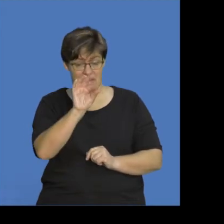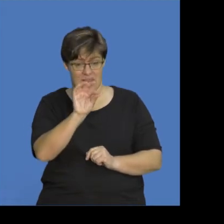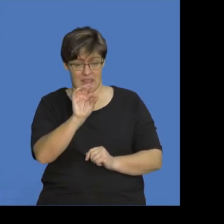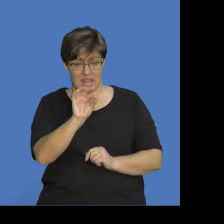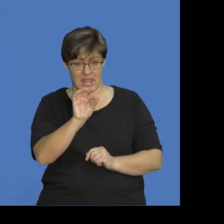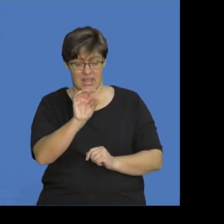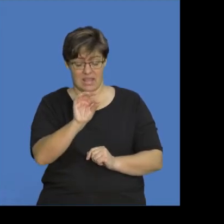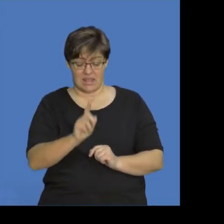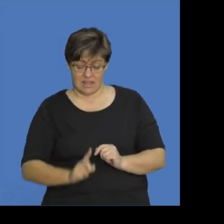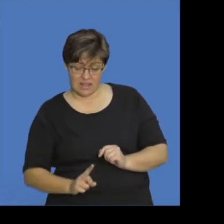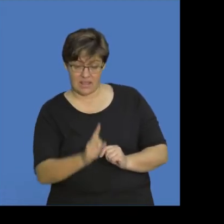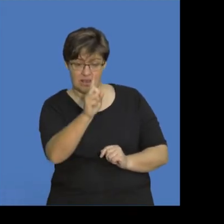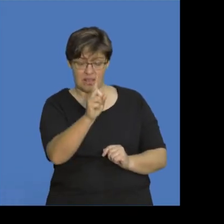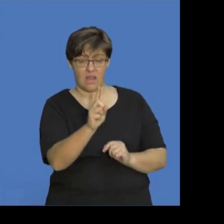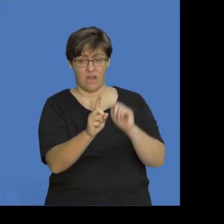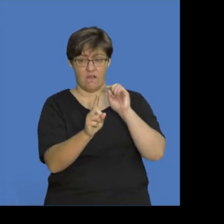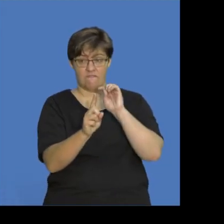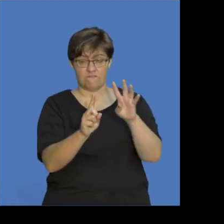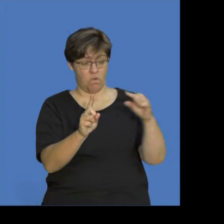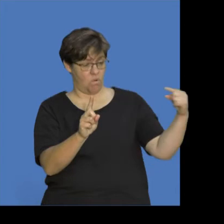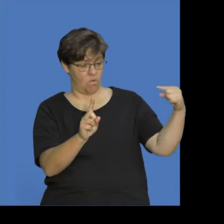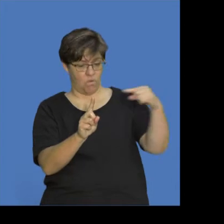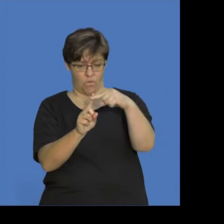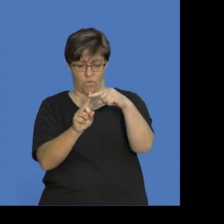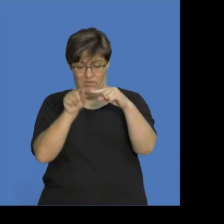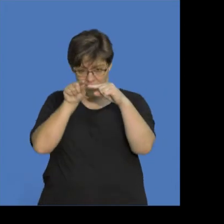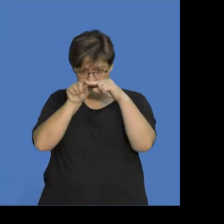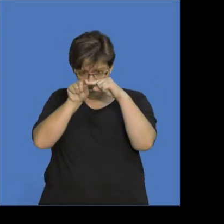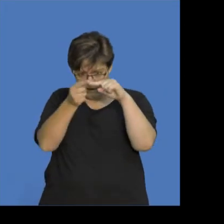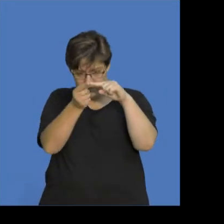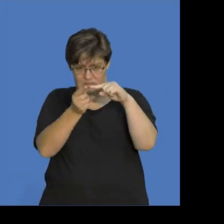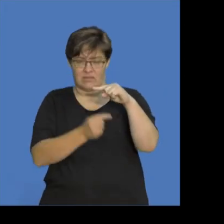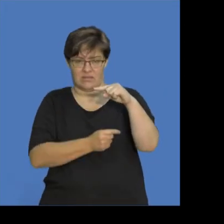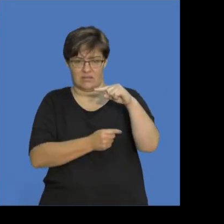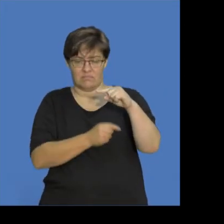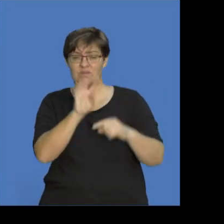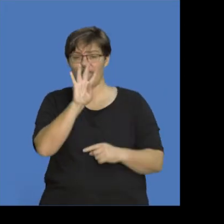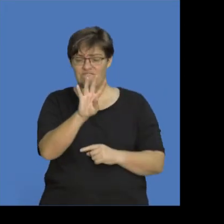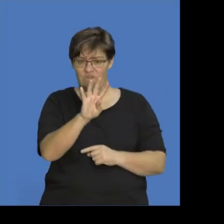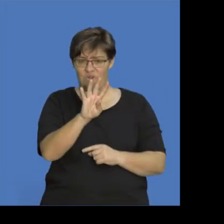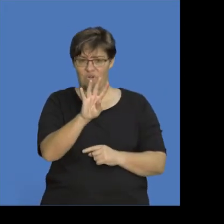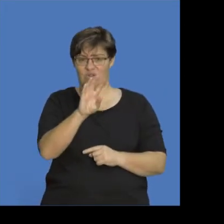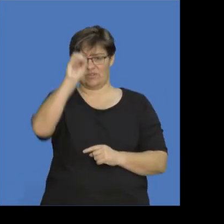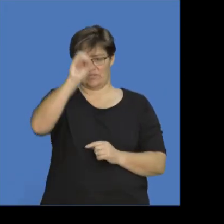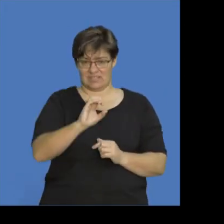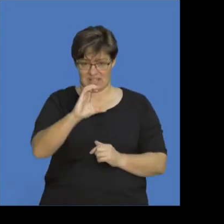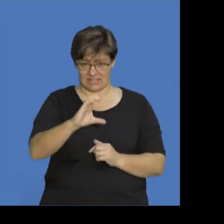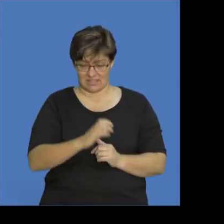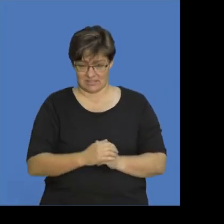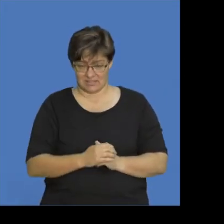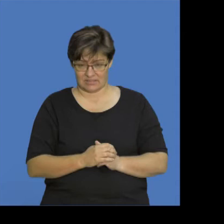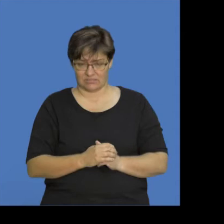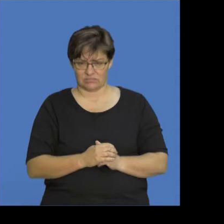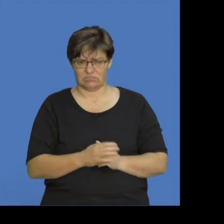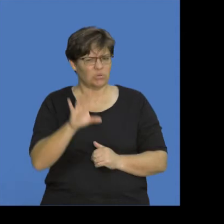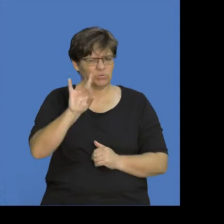So for Monday, we have a point there, because Monday, the temperature is 4 degrees